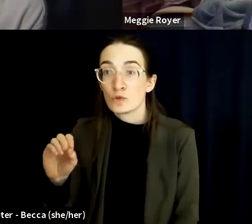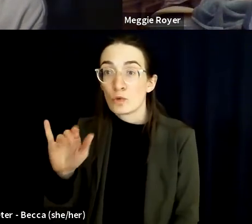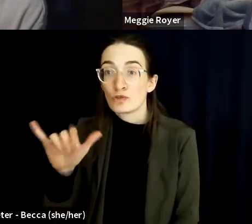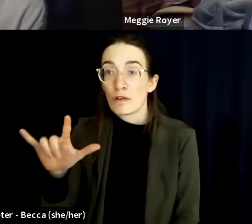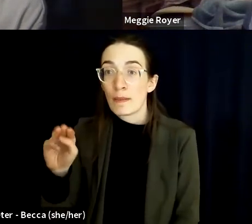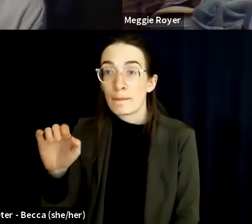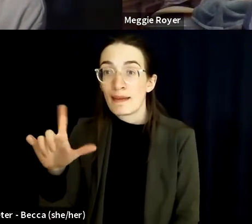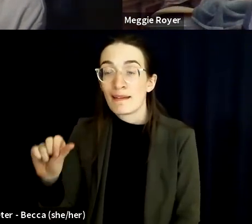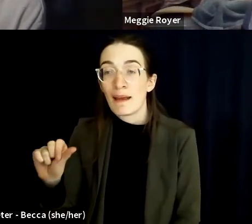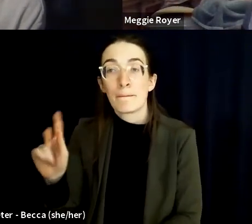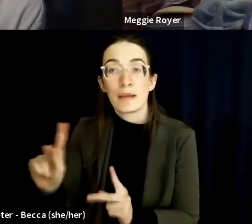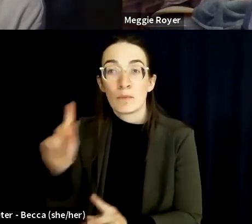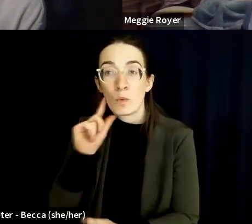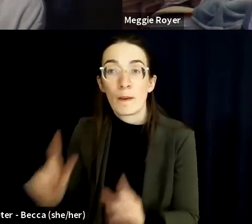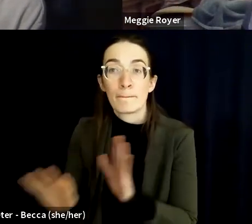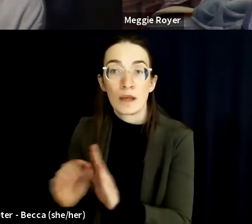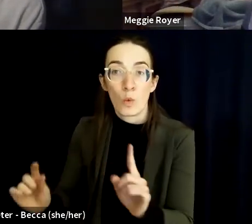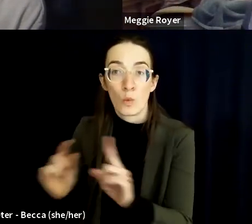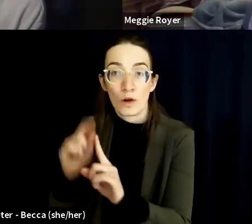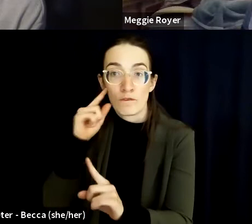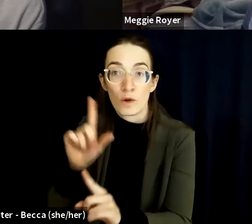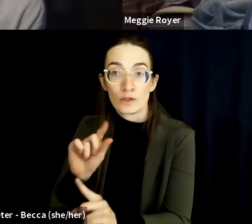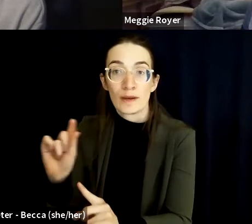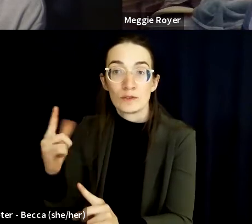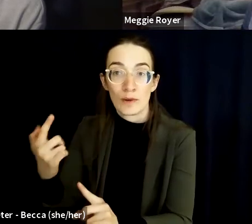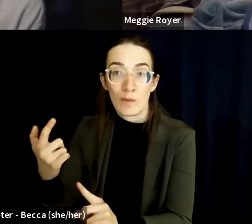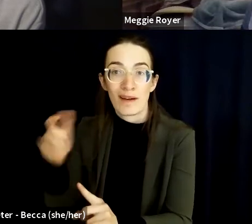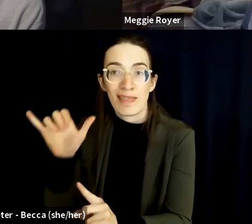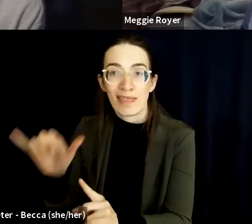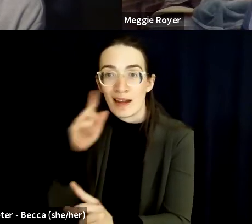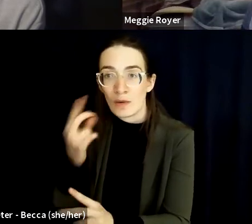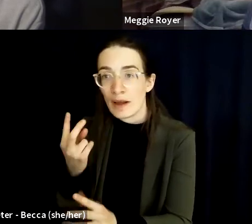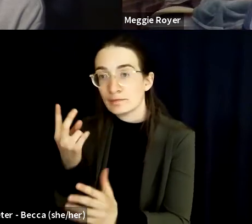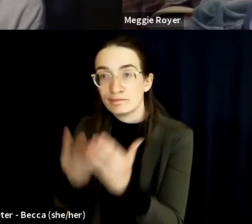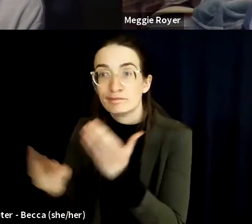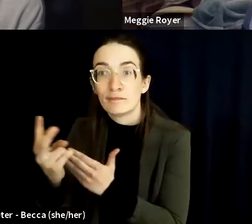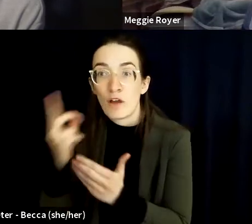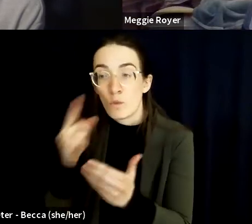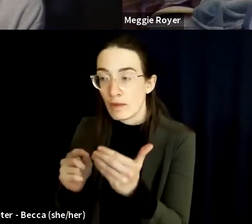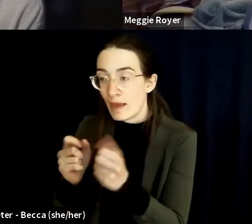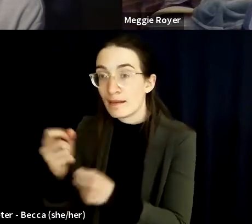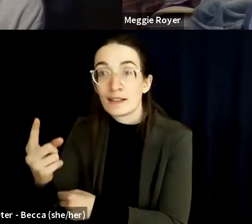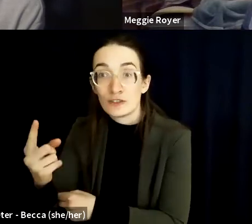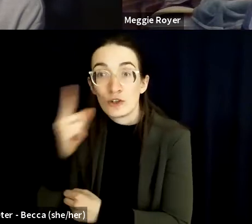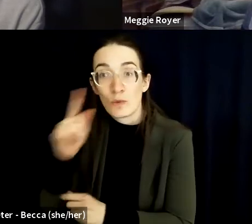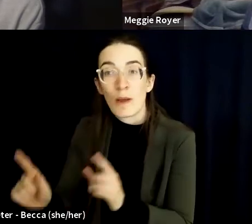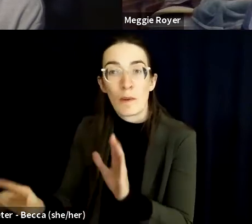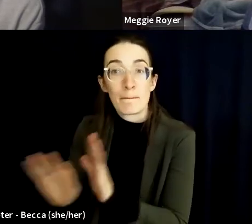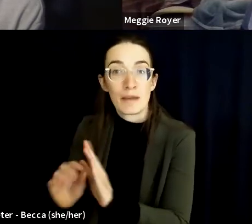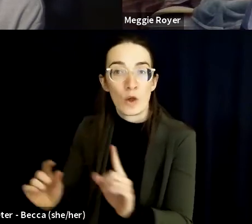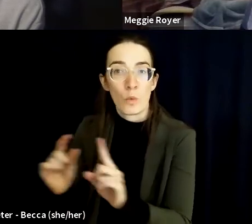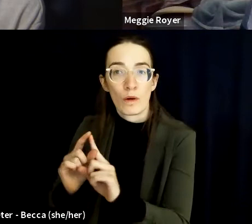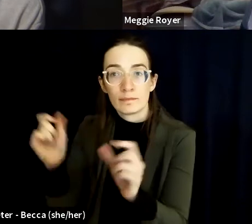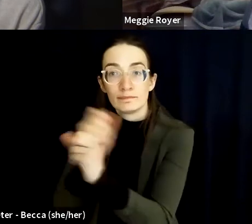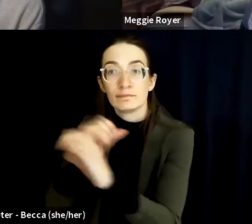word for 2021. And that's really how they define the year ahead, is choosing a word. And so one example of a